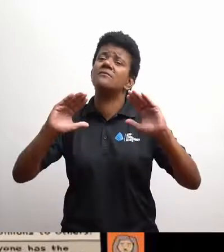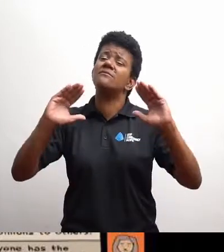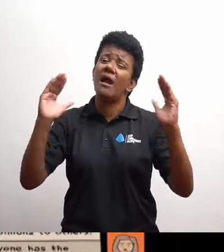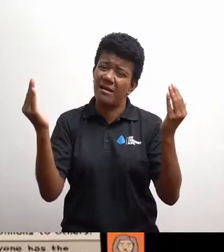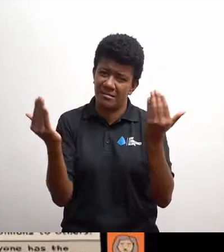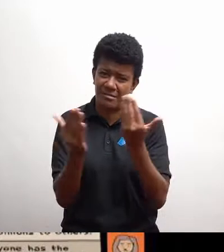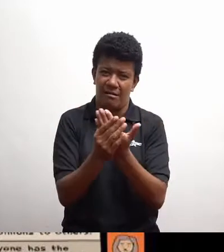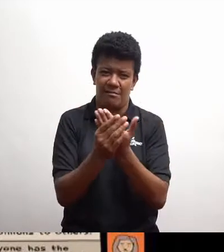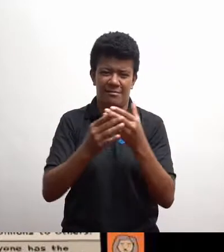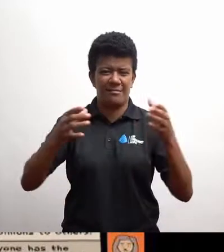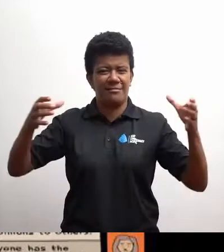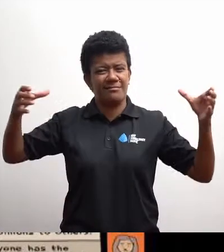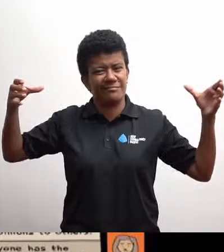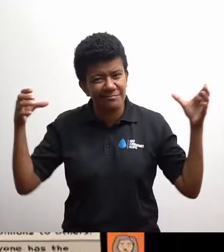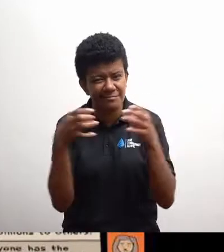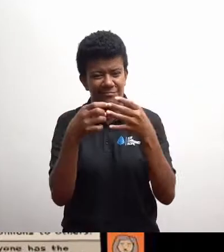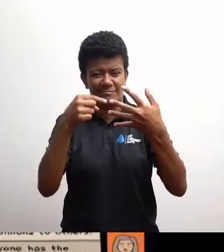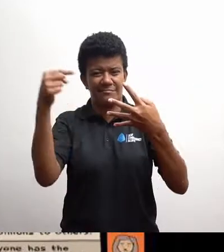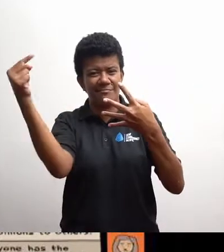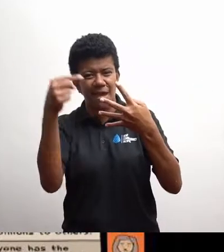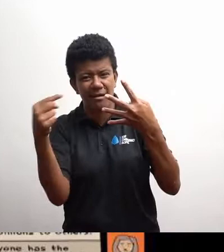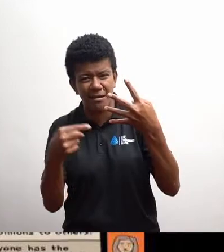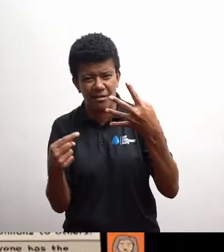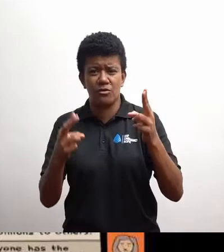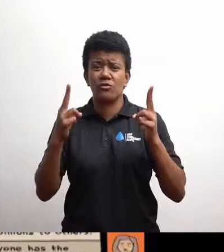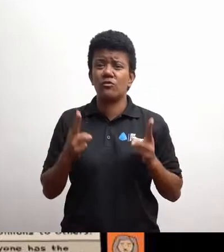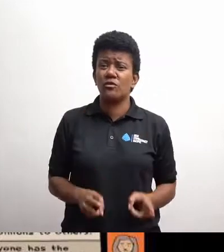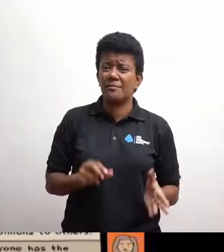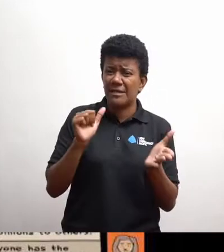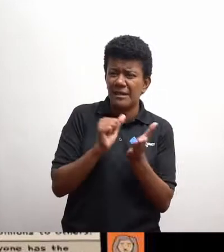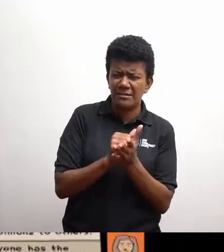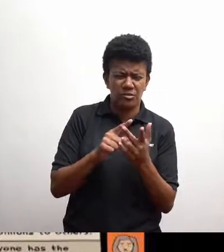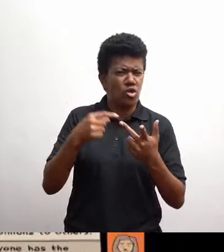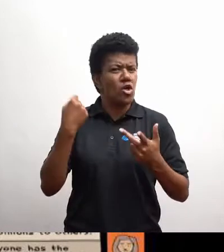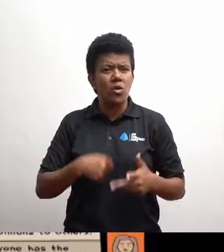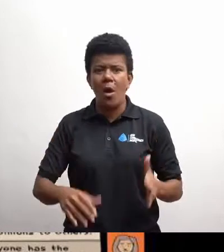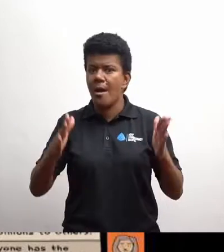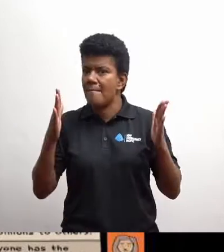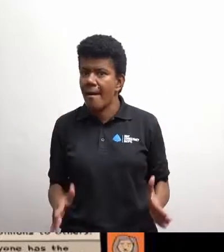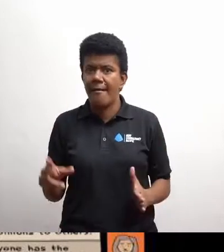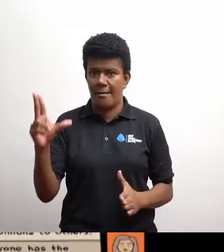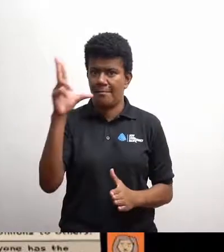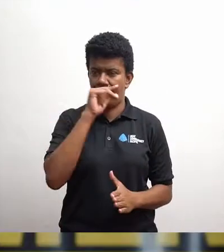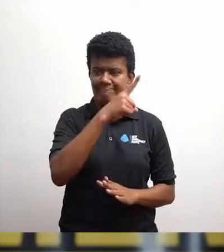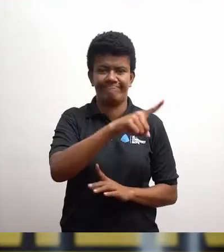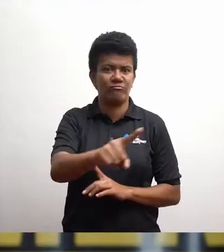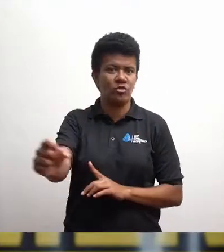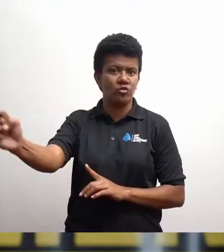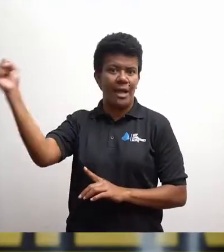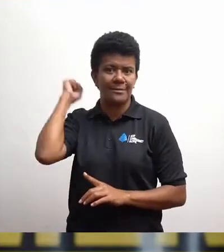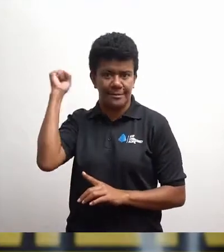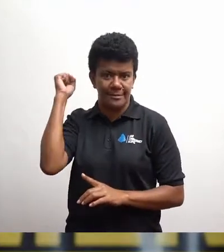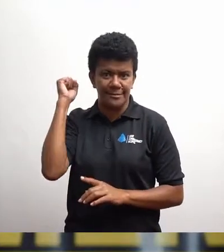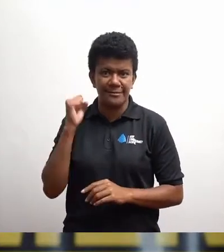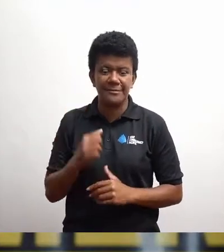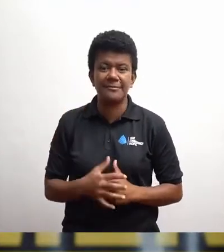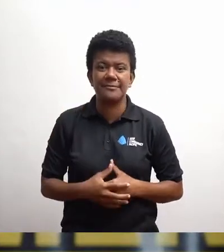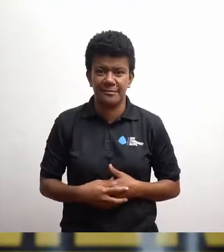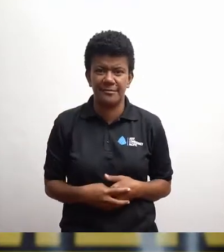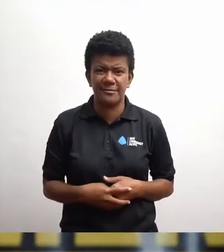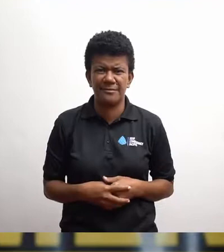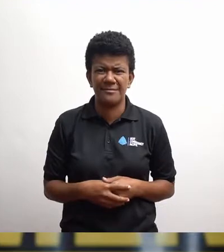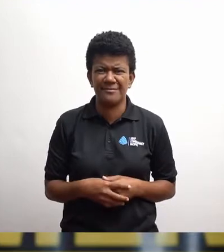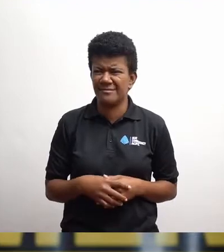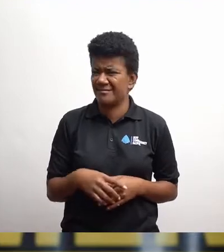human beings, these are the human rights that no one can take away, that everyone has and that no one can take away